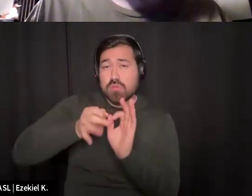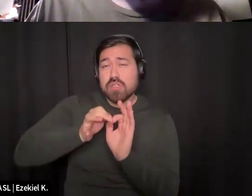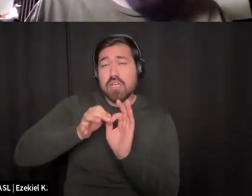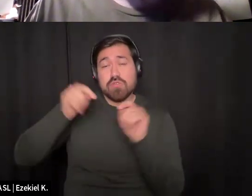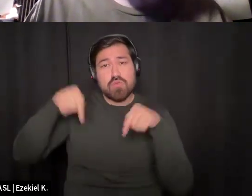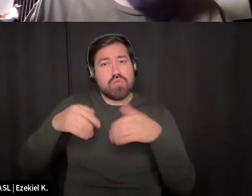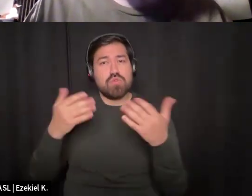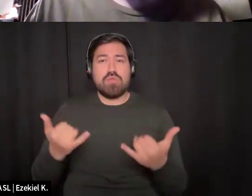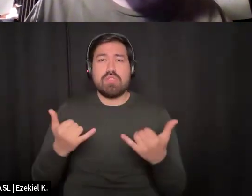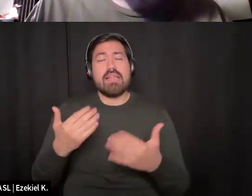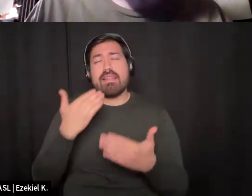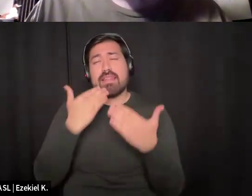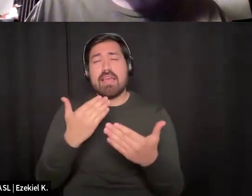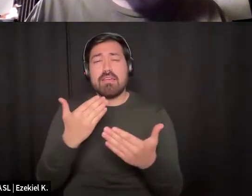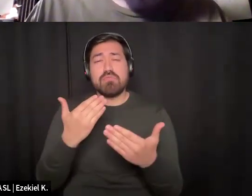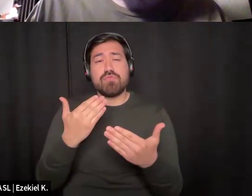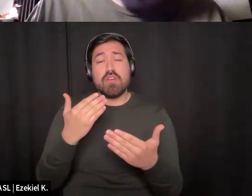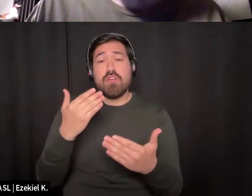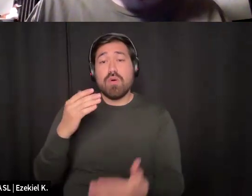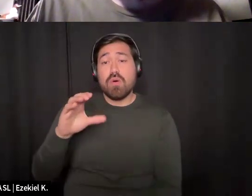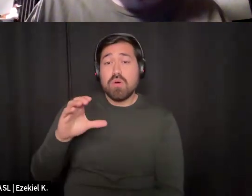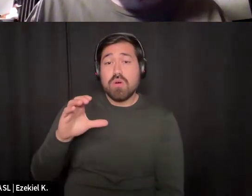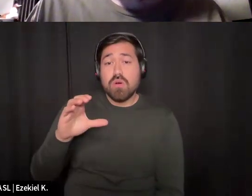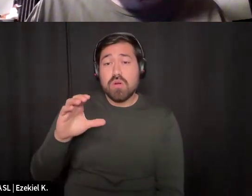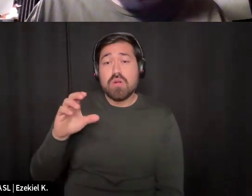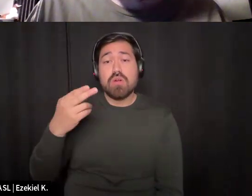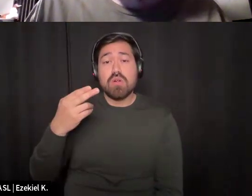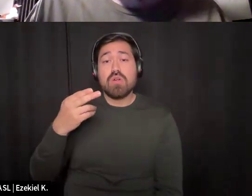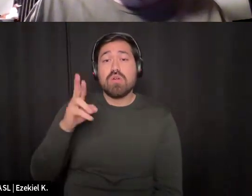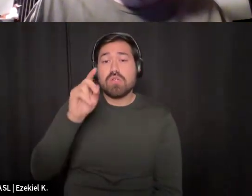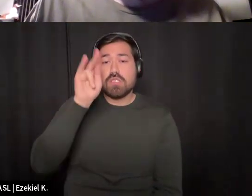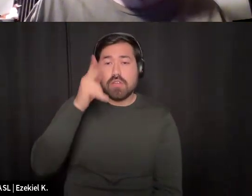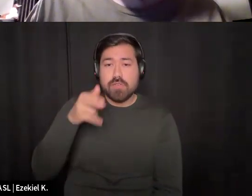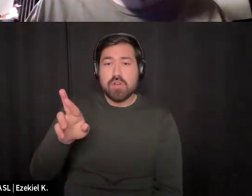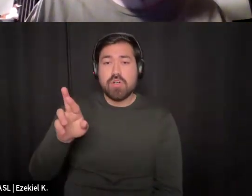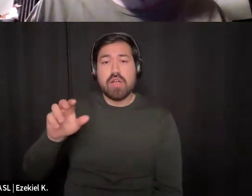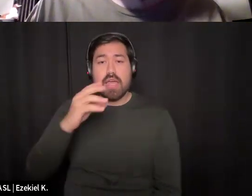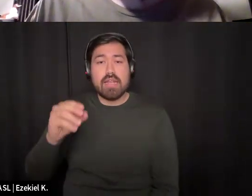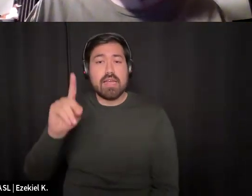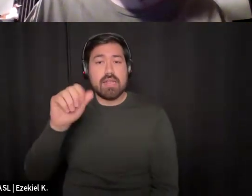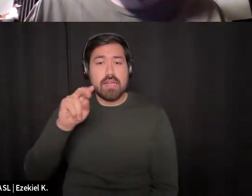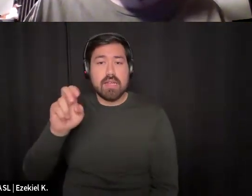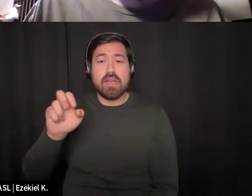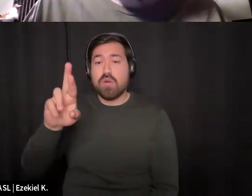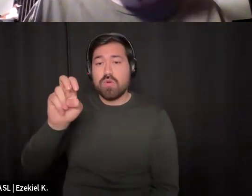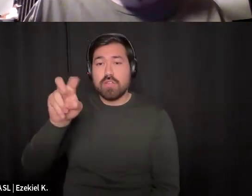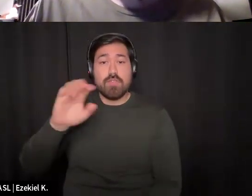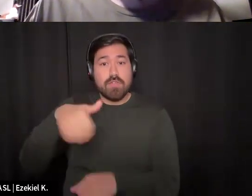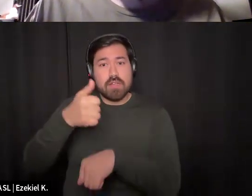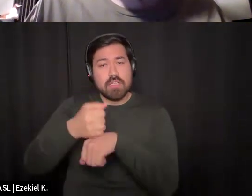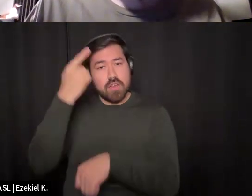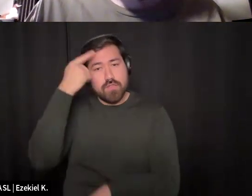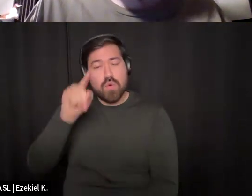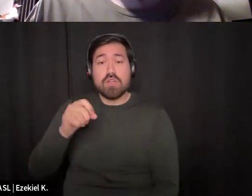today. Thank you to the Christopher and Dana Reeve Foundation for their support of the